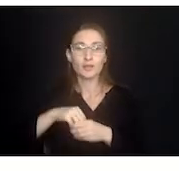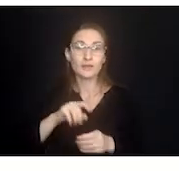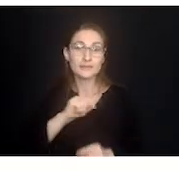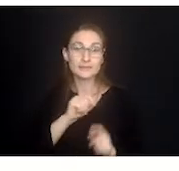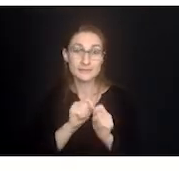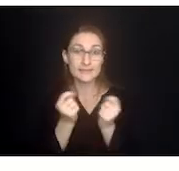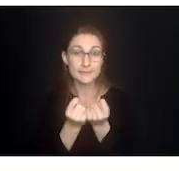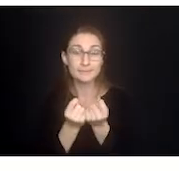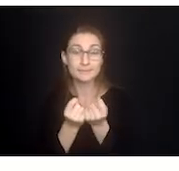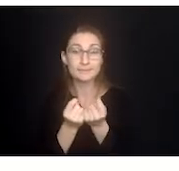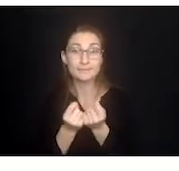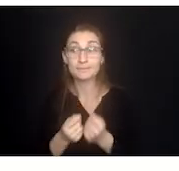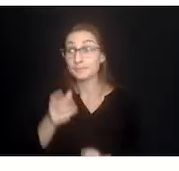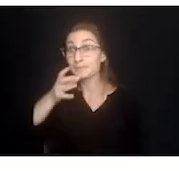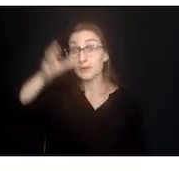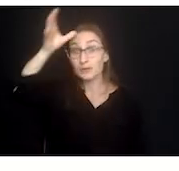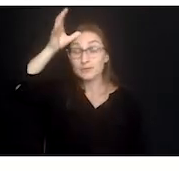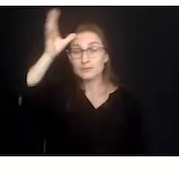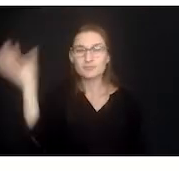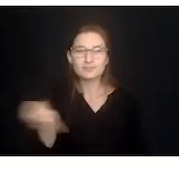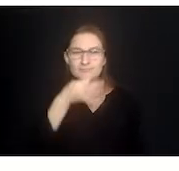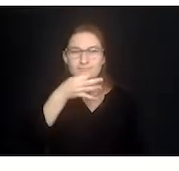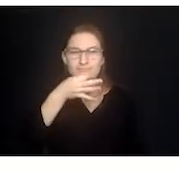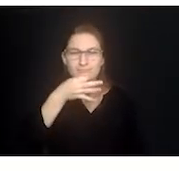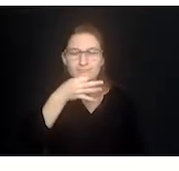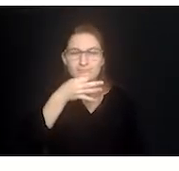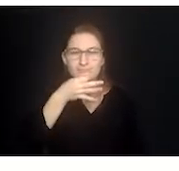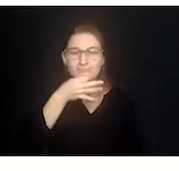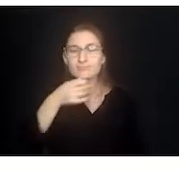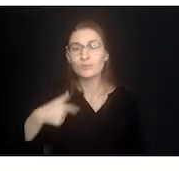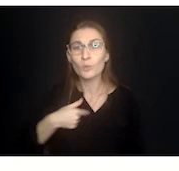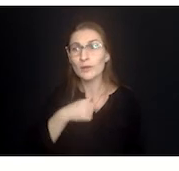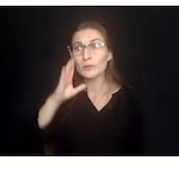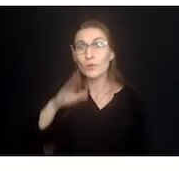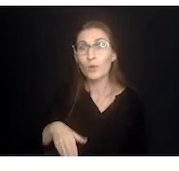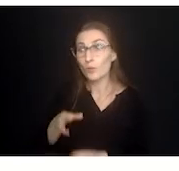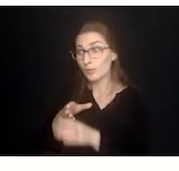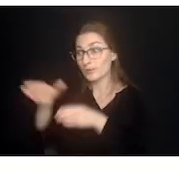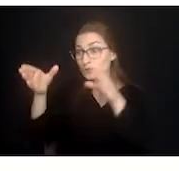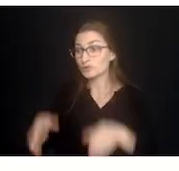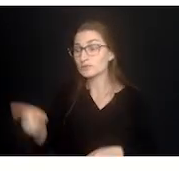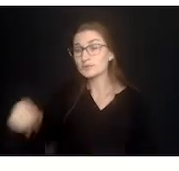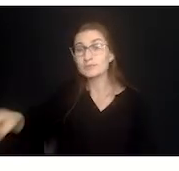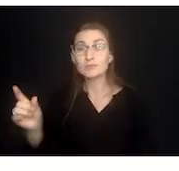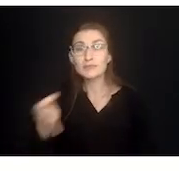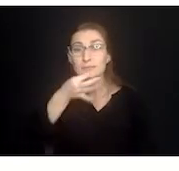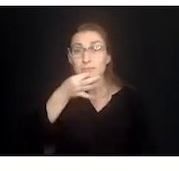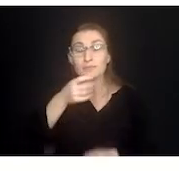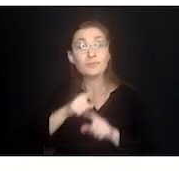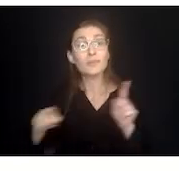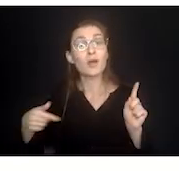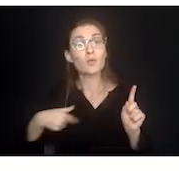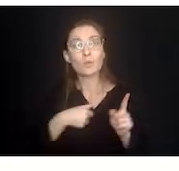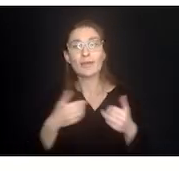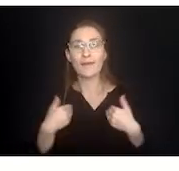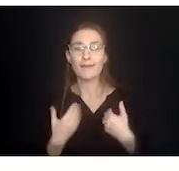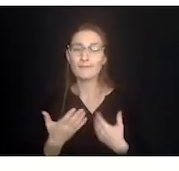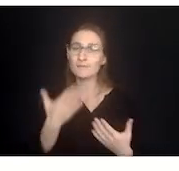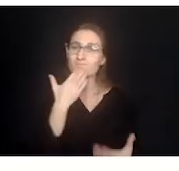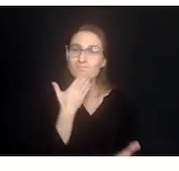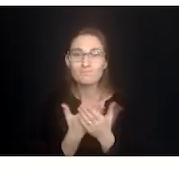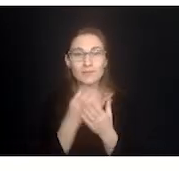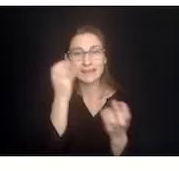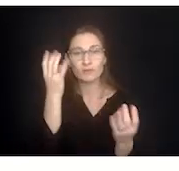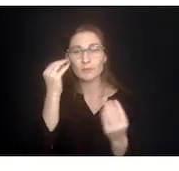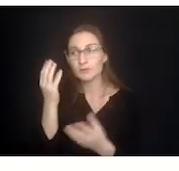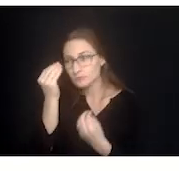as if they're an actual team member. Because as parents, you know you're the experts. We know that. But we have valuable